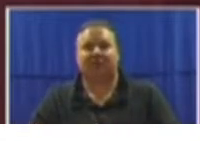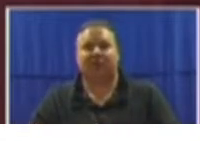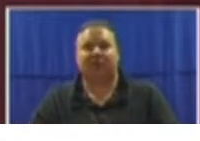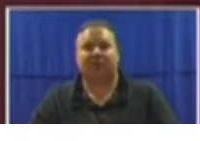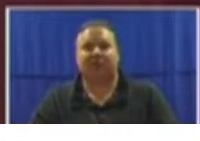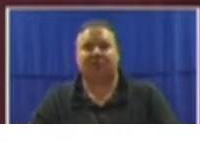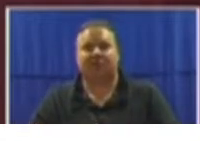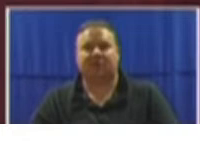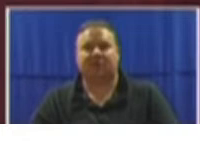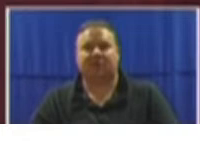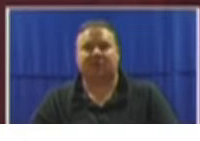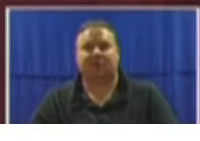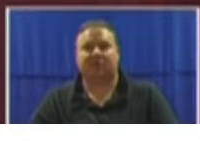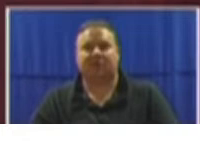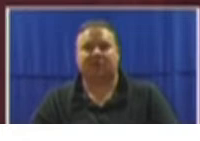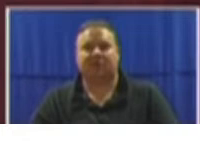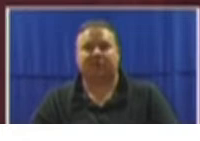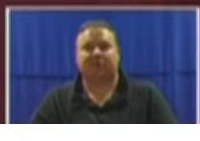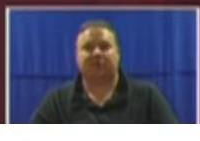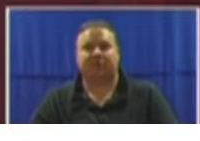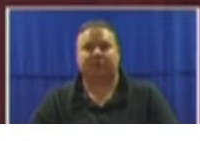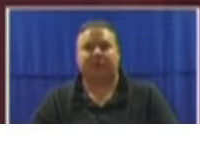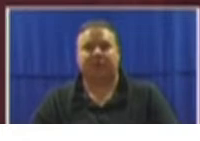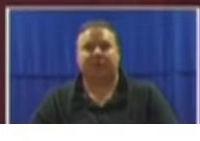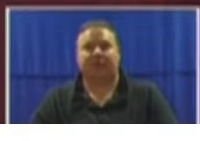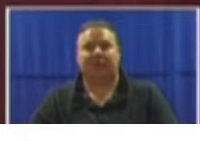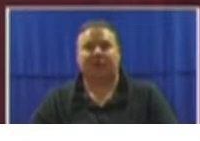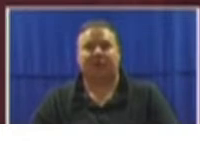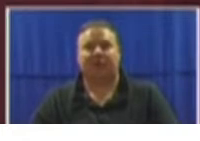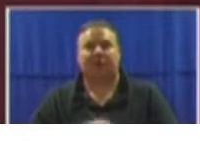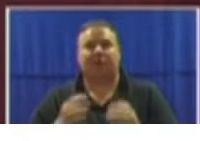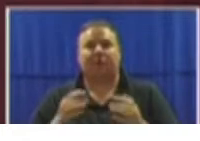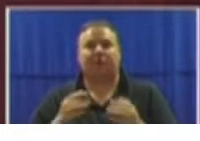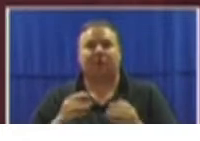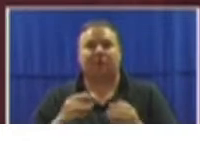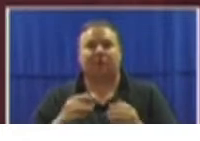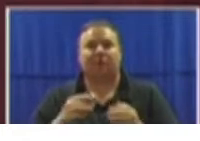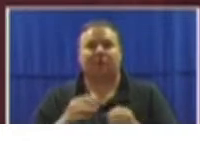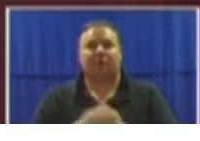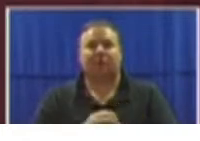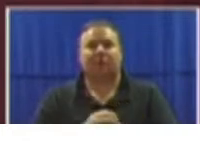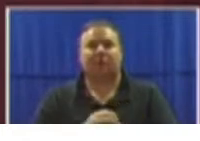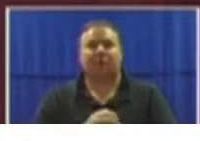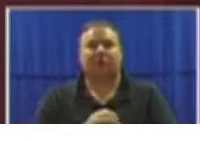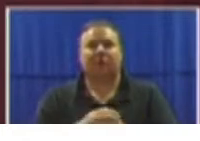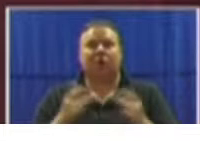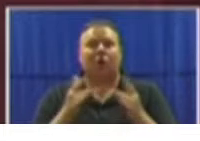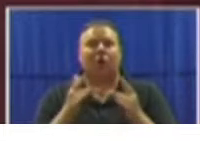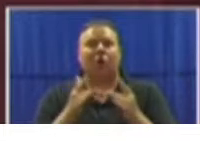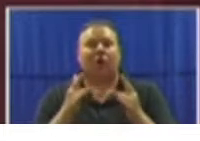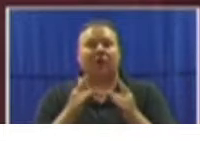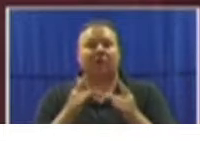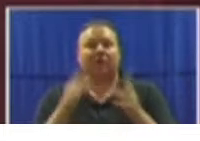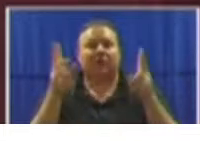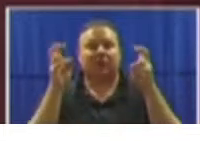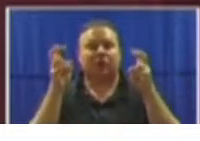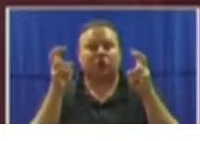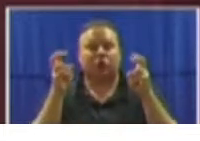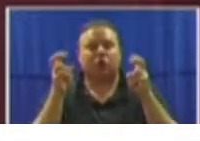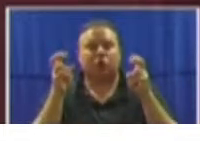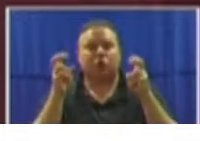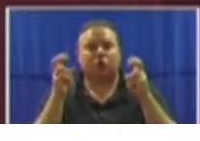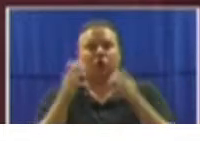Honourable. He is having connectivity issues, Speaker. Let me speak to him now. Can you move to the next speaker? Okay, thank you very much, Honourable